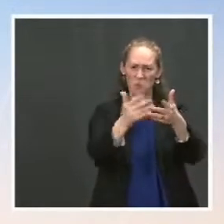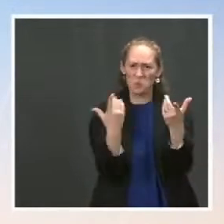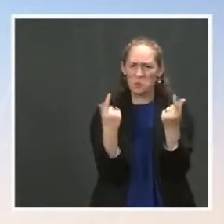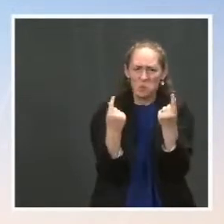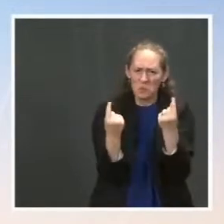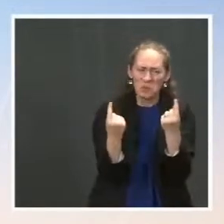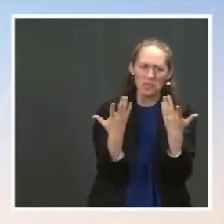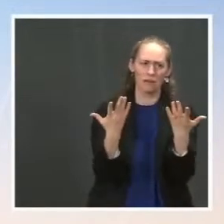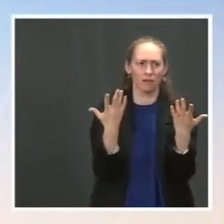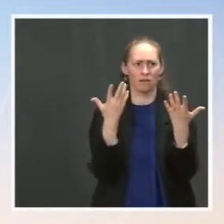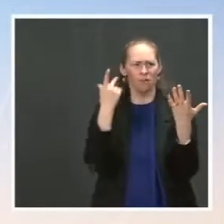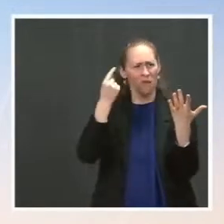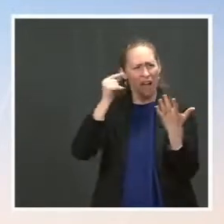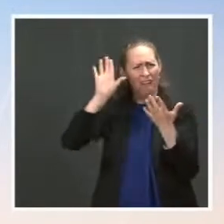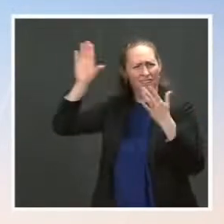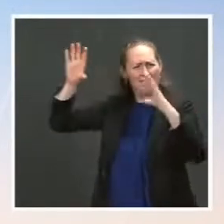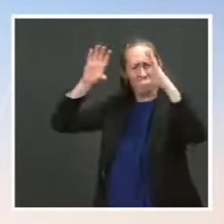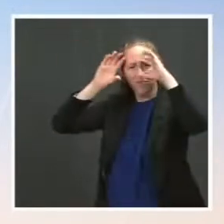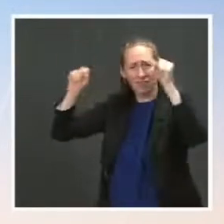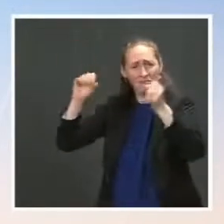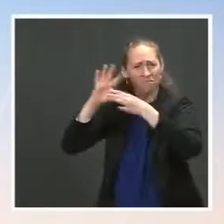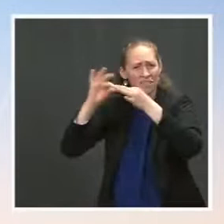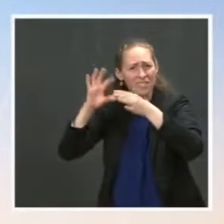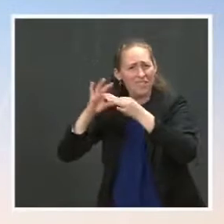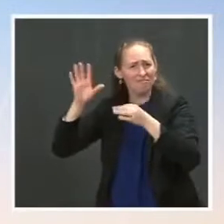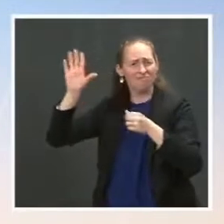What does the president say to